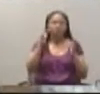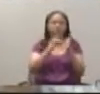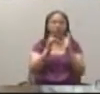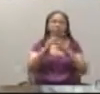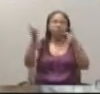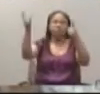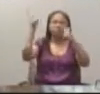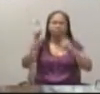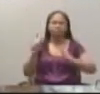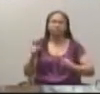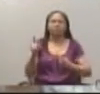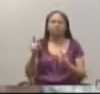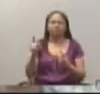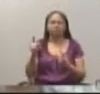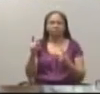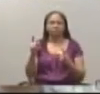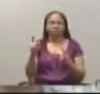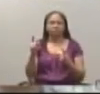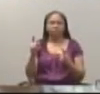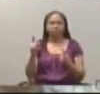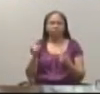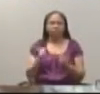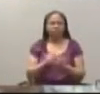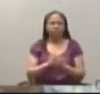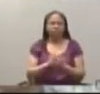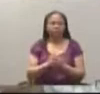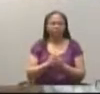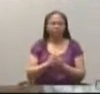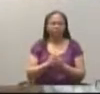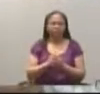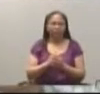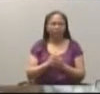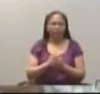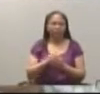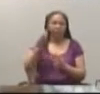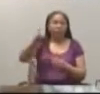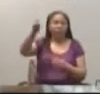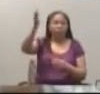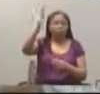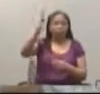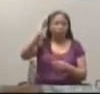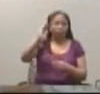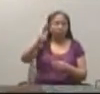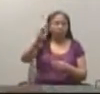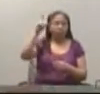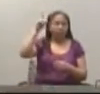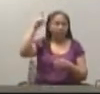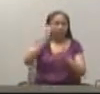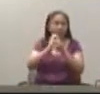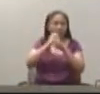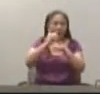The reality that God, the creator of the universe,